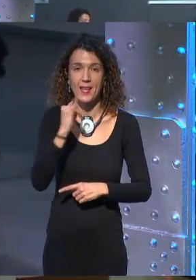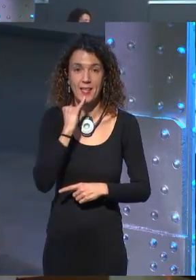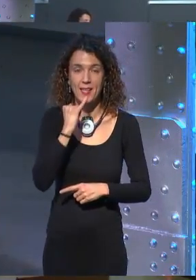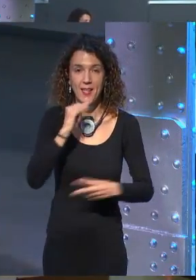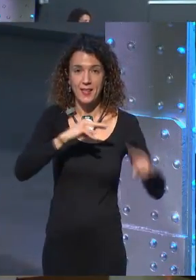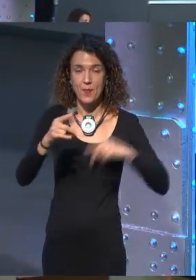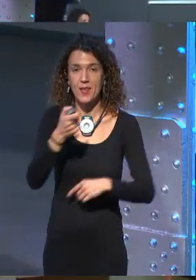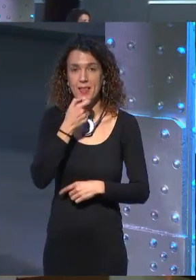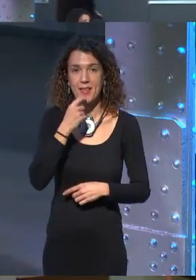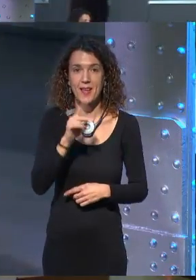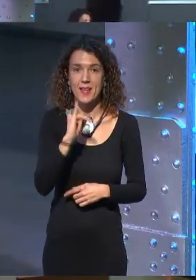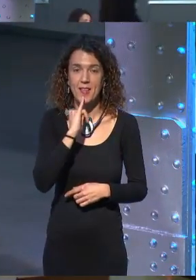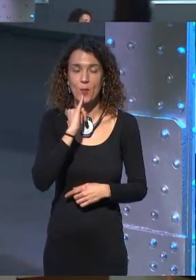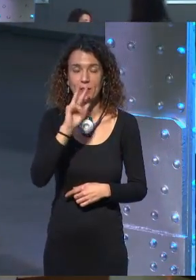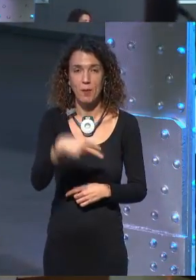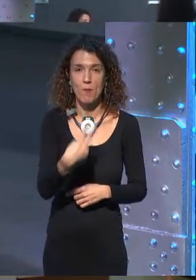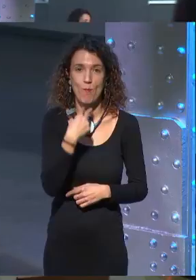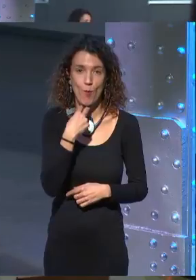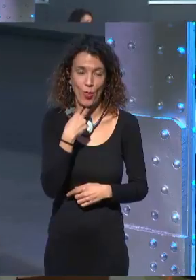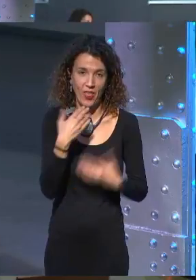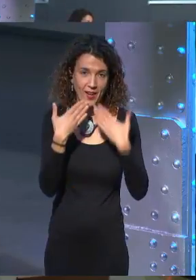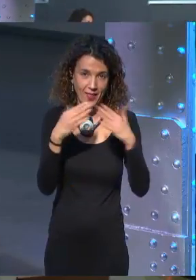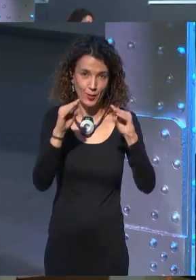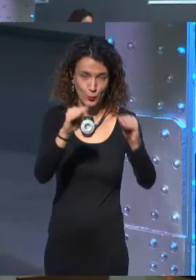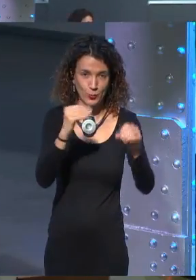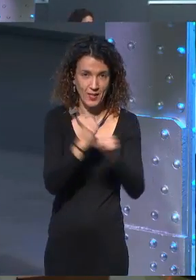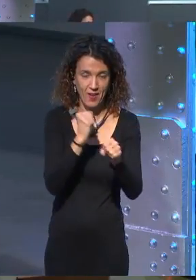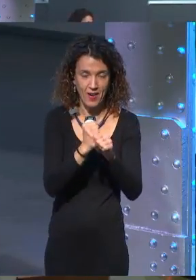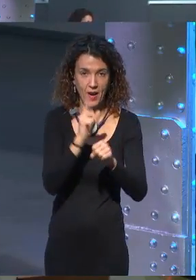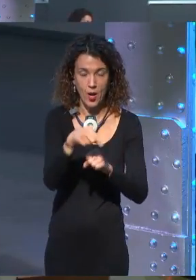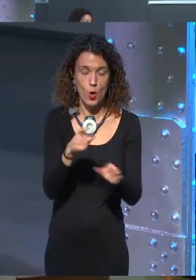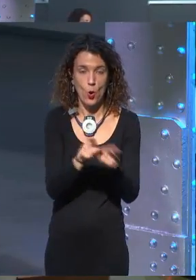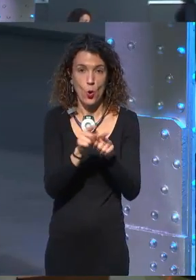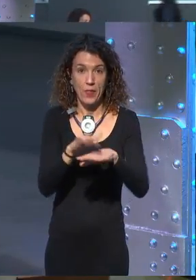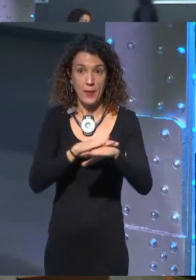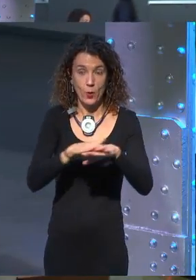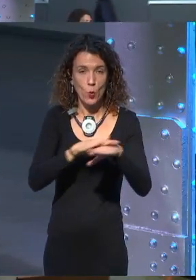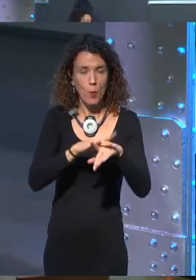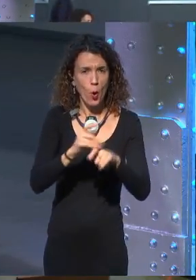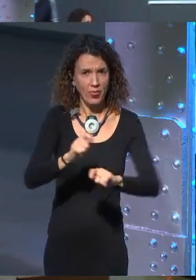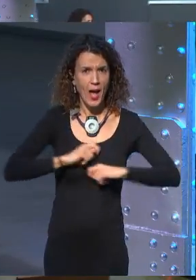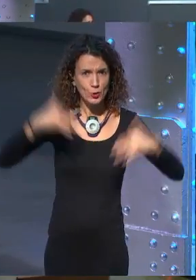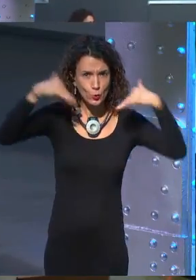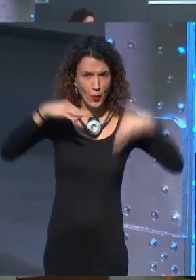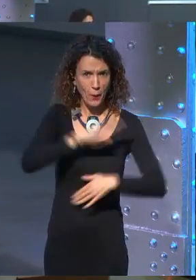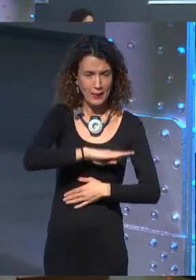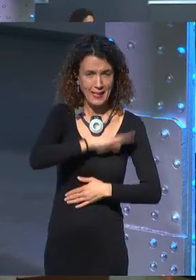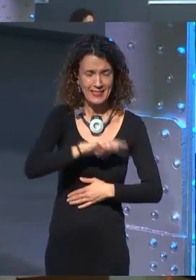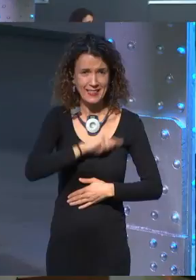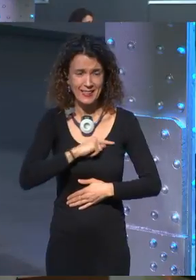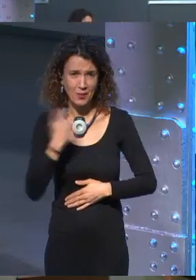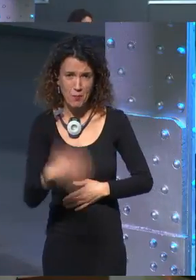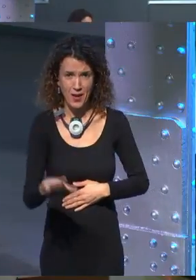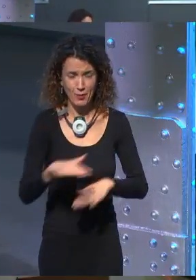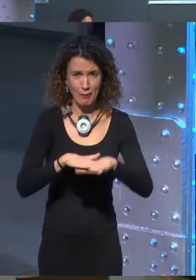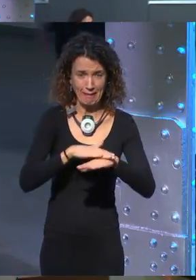knowledge of Spanish. And I apologize in advance because I'm about to make you swear, so I hope that doesn't make you uncomfortable. Mostly, I would